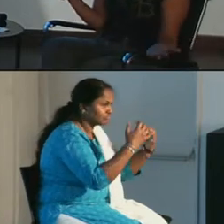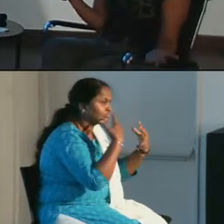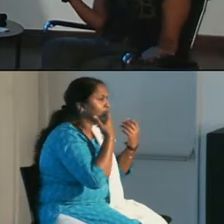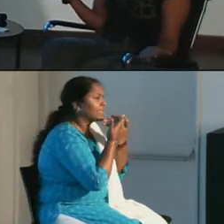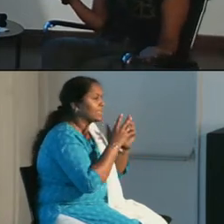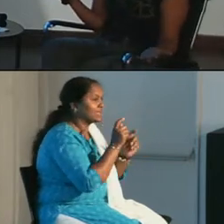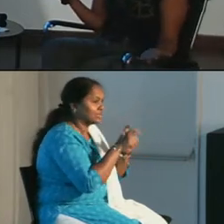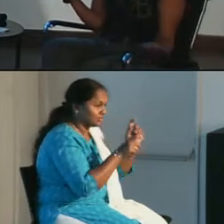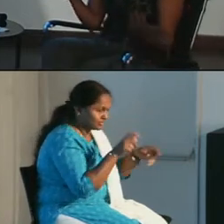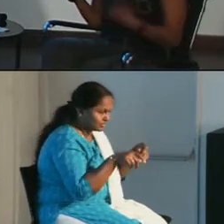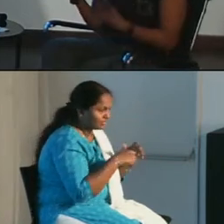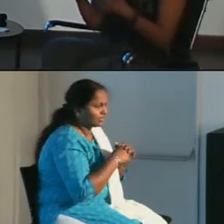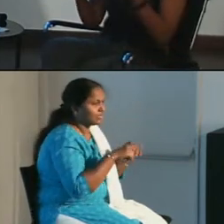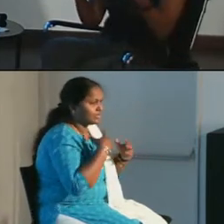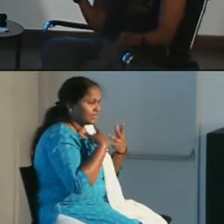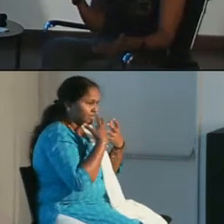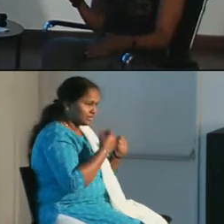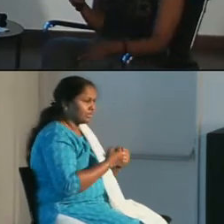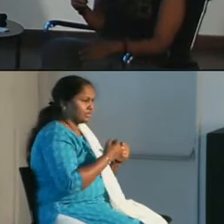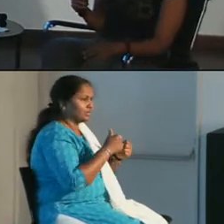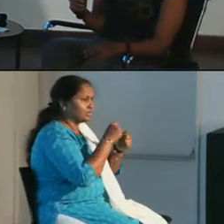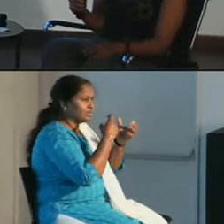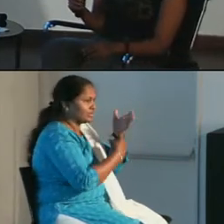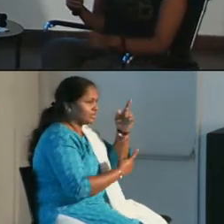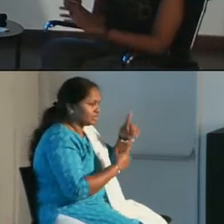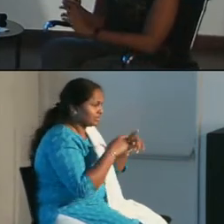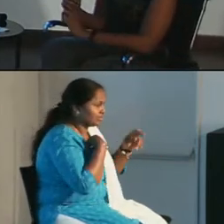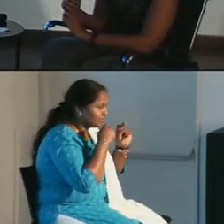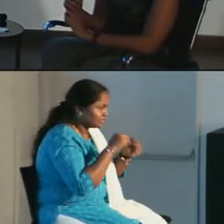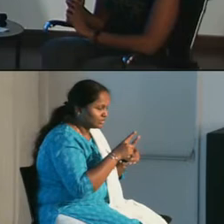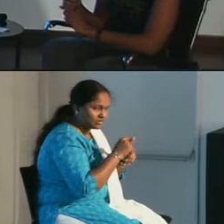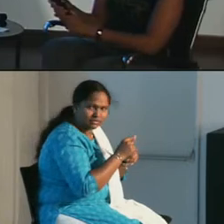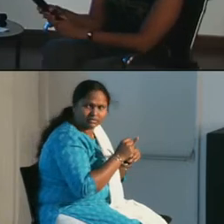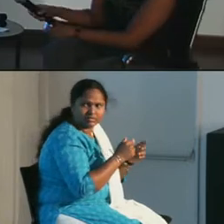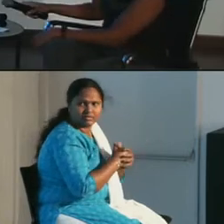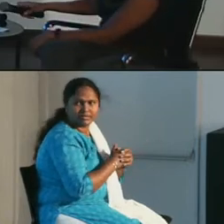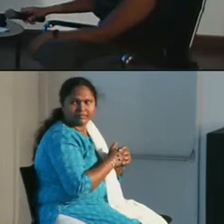anyone. Don't have to be an artist.